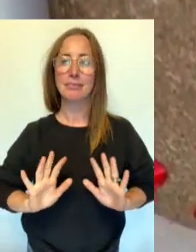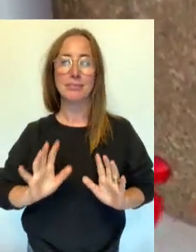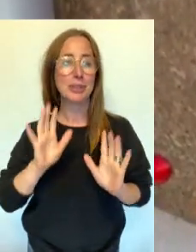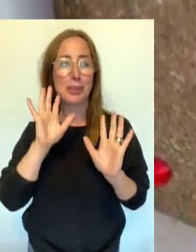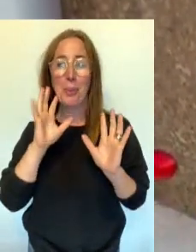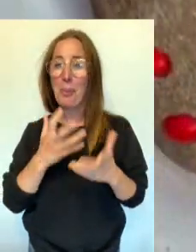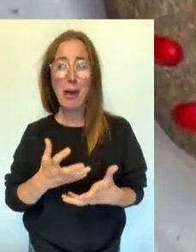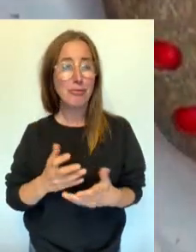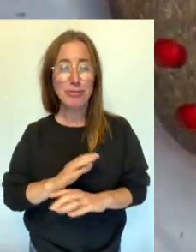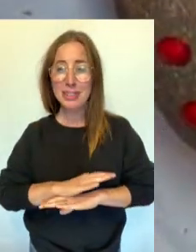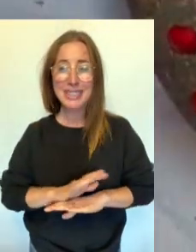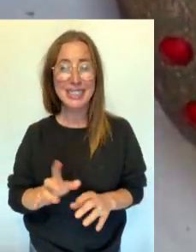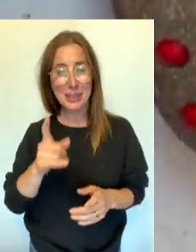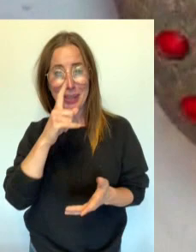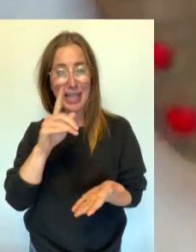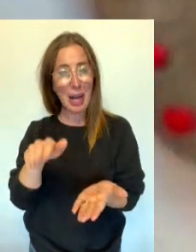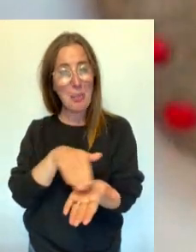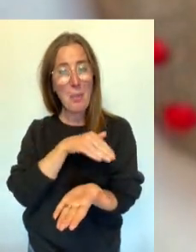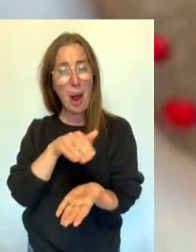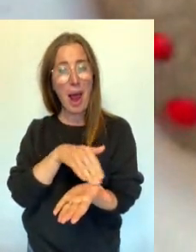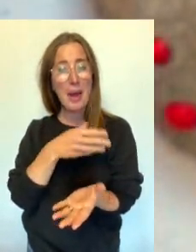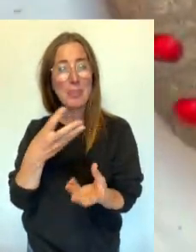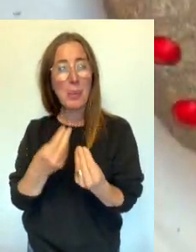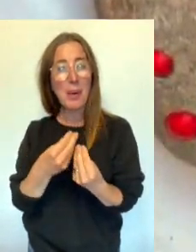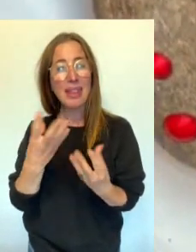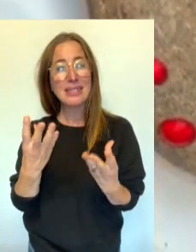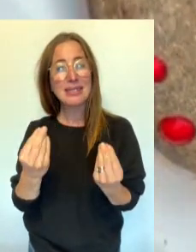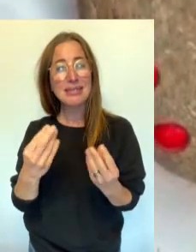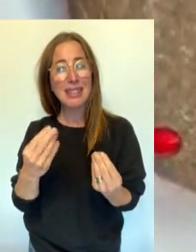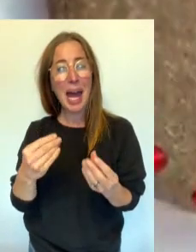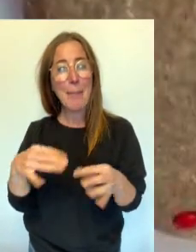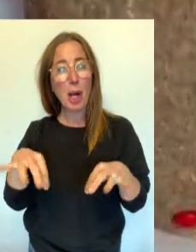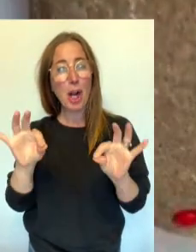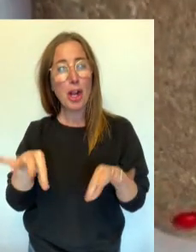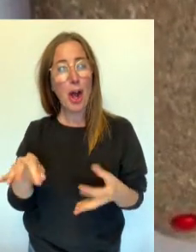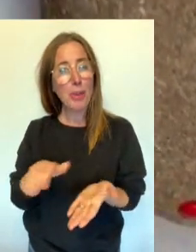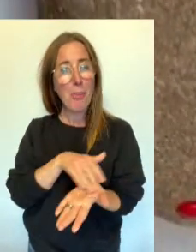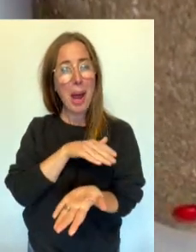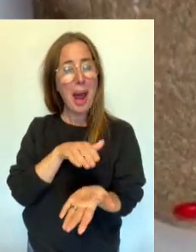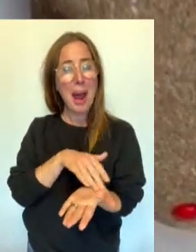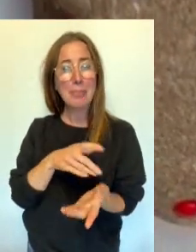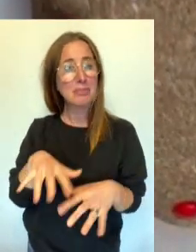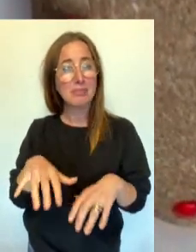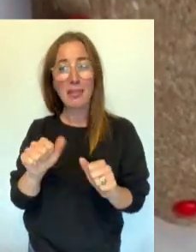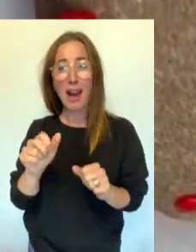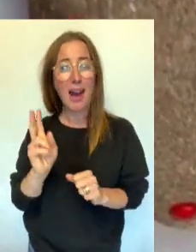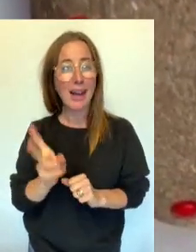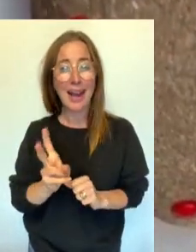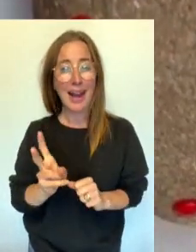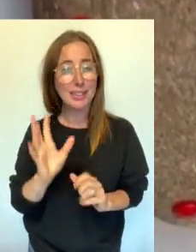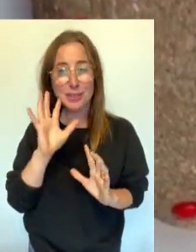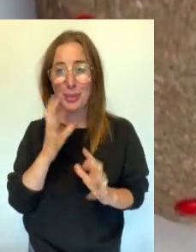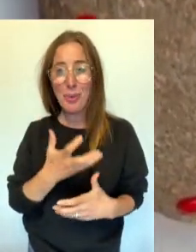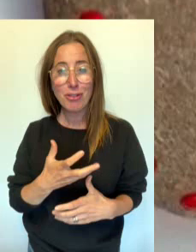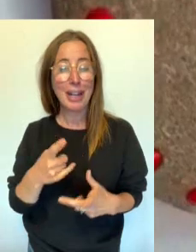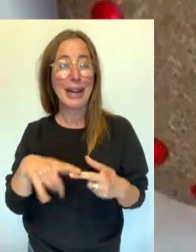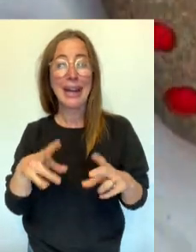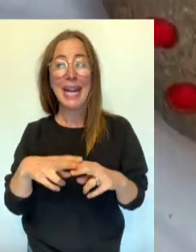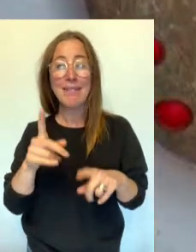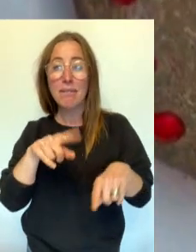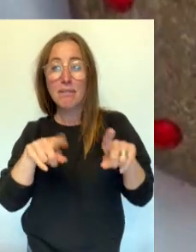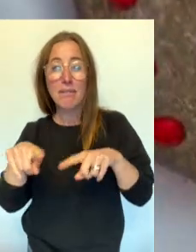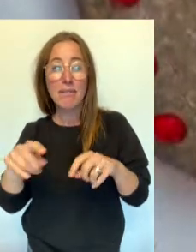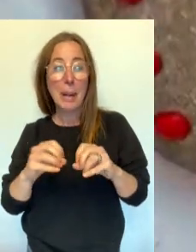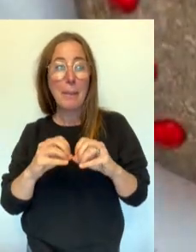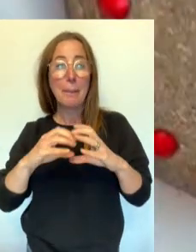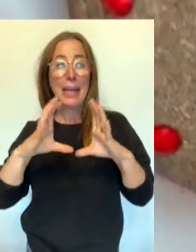quite easily with just a damp cloth and start again. And don't worry if some of the dots seem bigger than others, because I